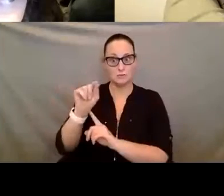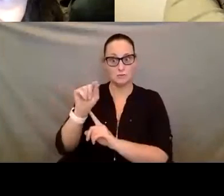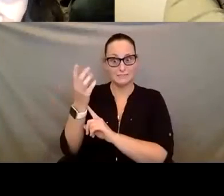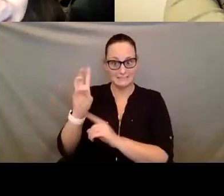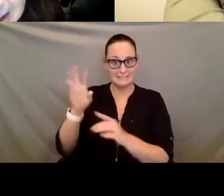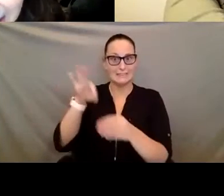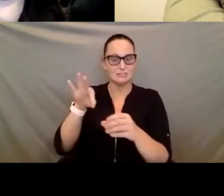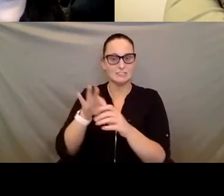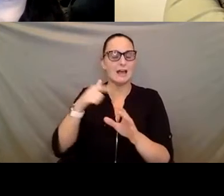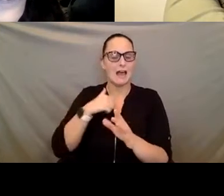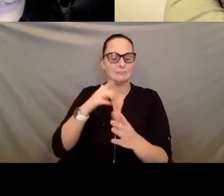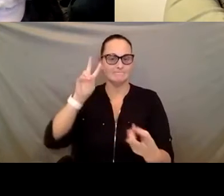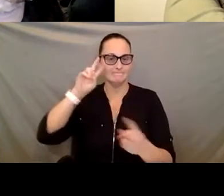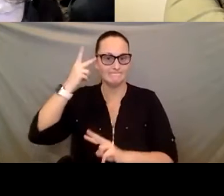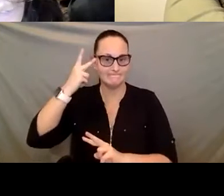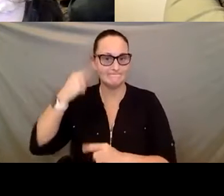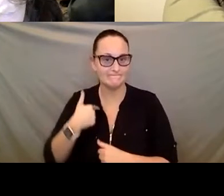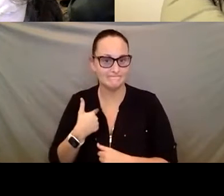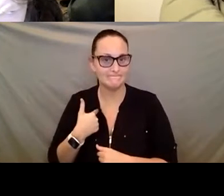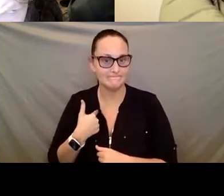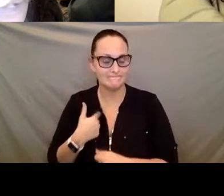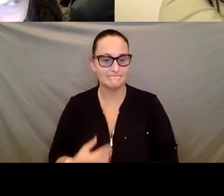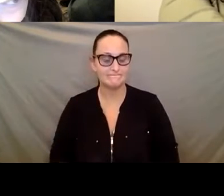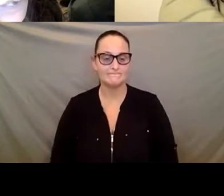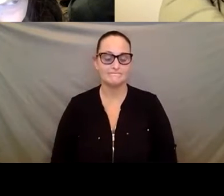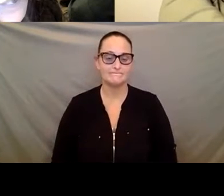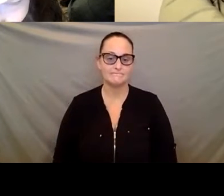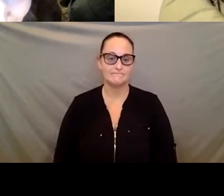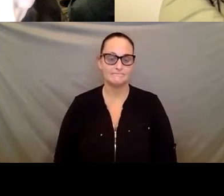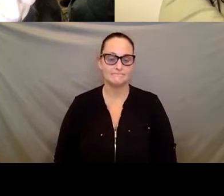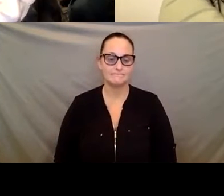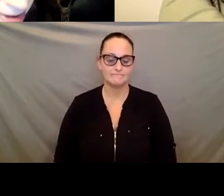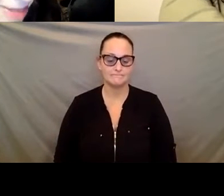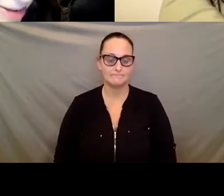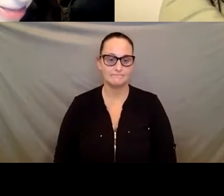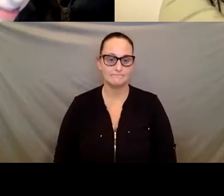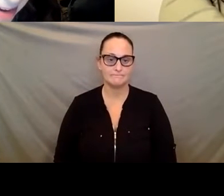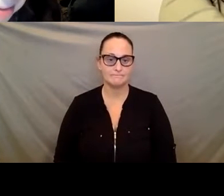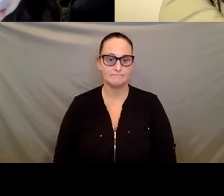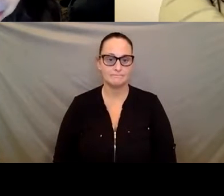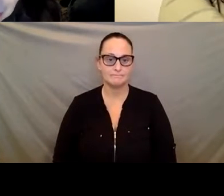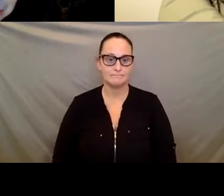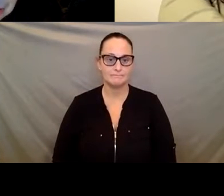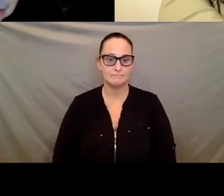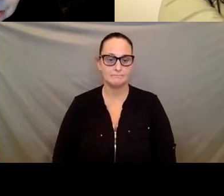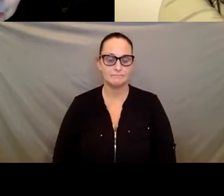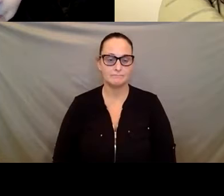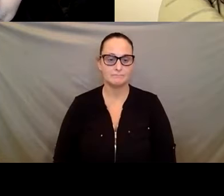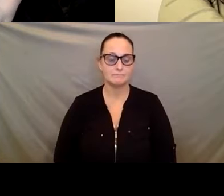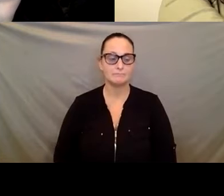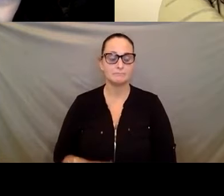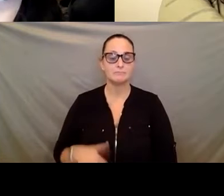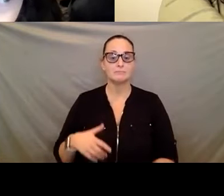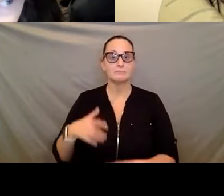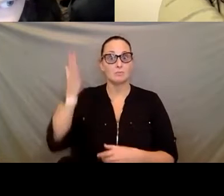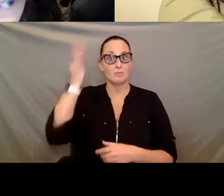that I reconsidered. And it was because I was concerned about voting rights in general. Because